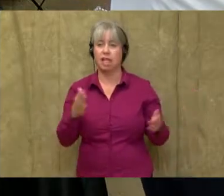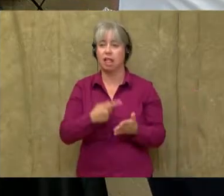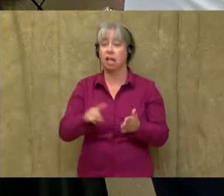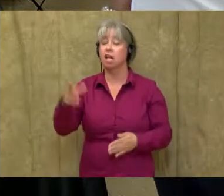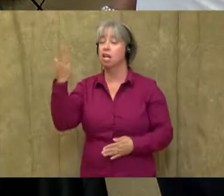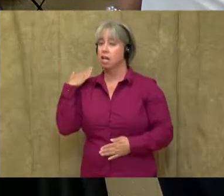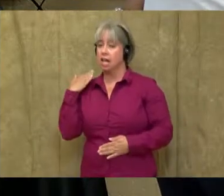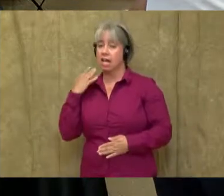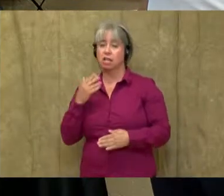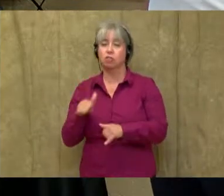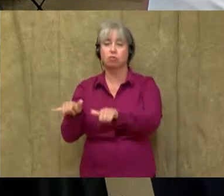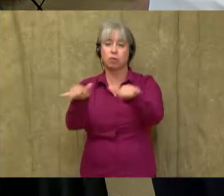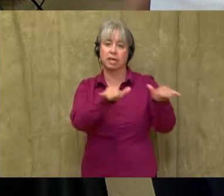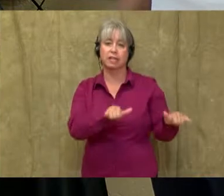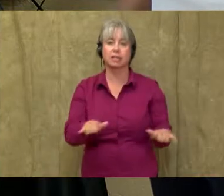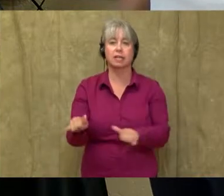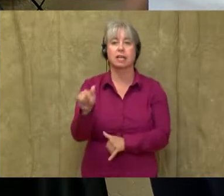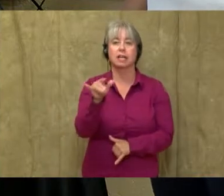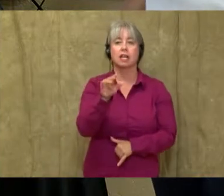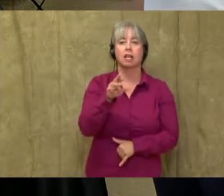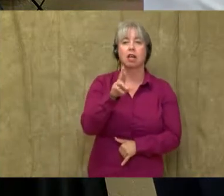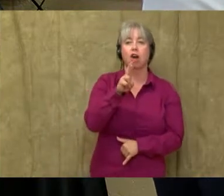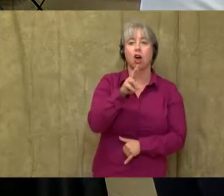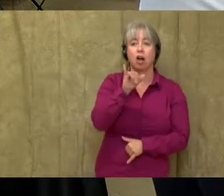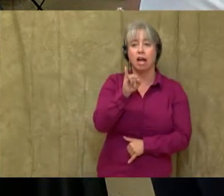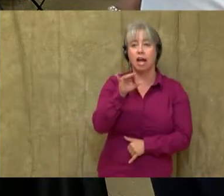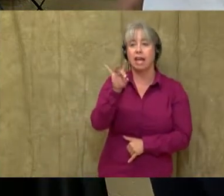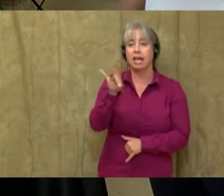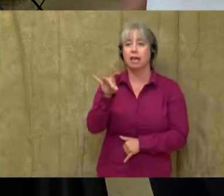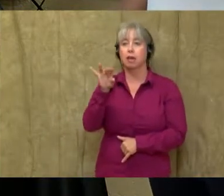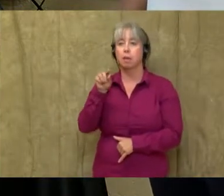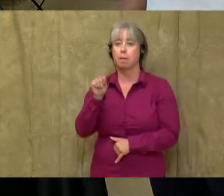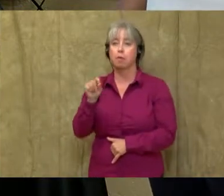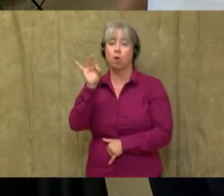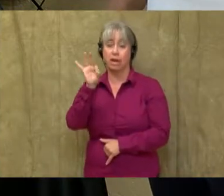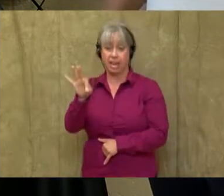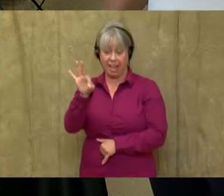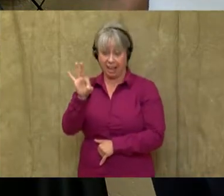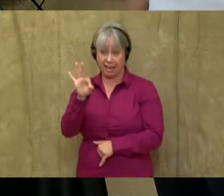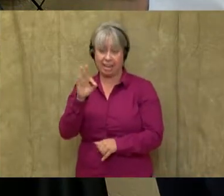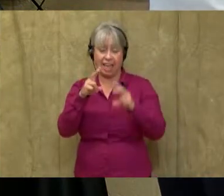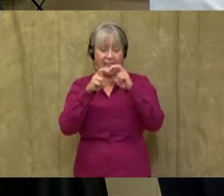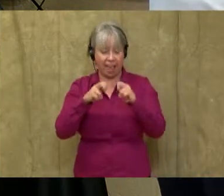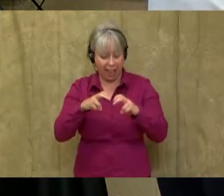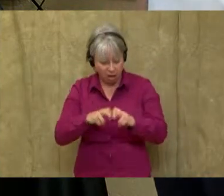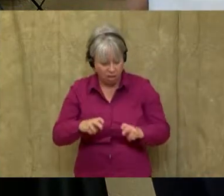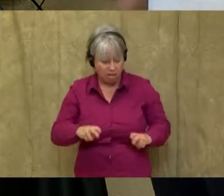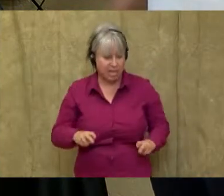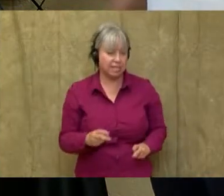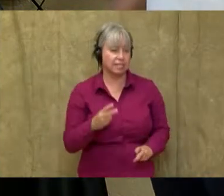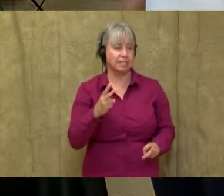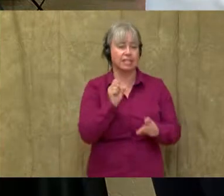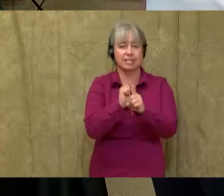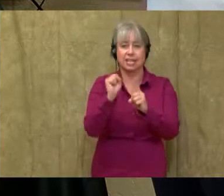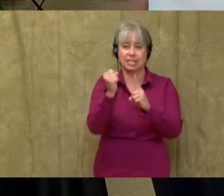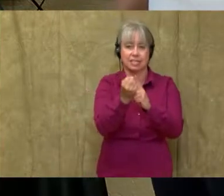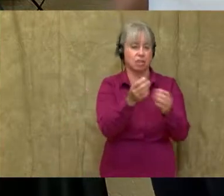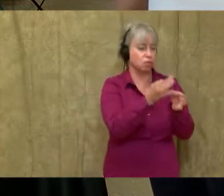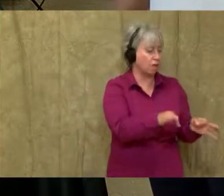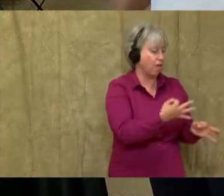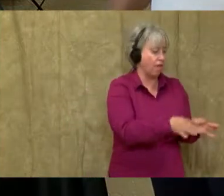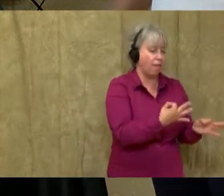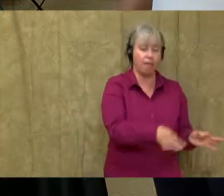standard RI 8.9, which talks about analyze a case. Remember, we said that's a situation in which two or more texts,